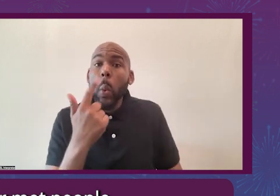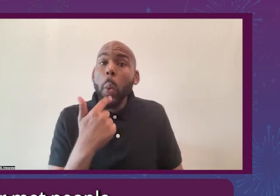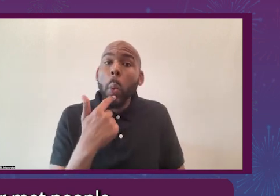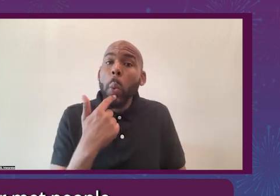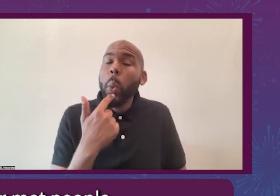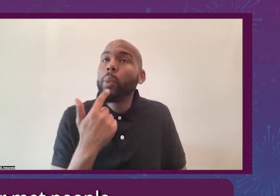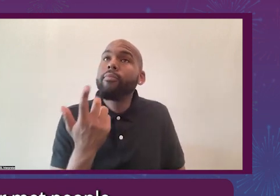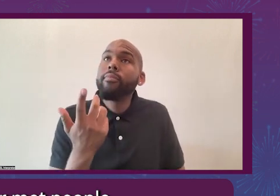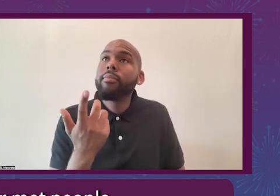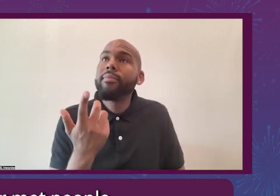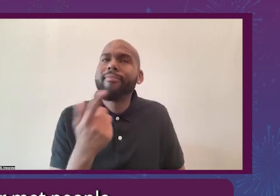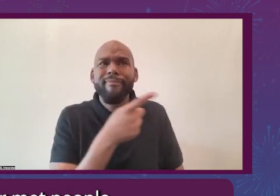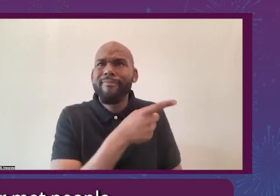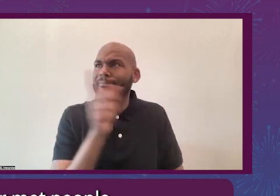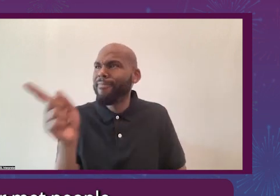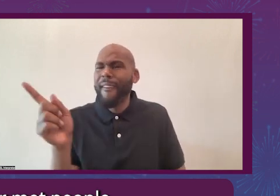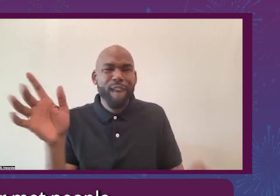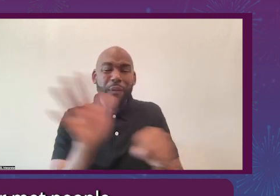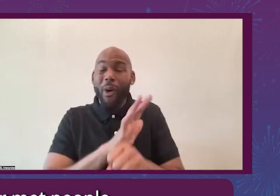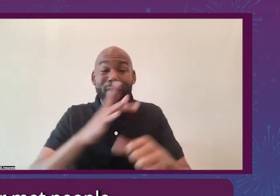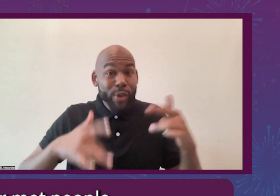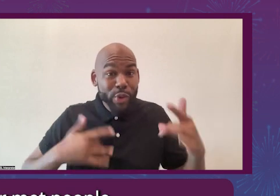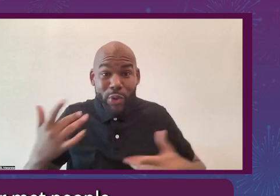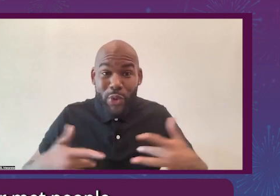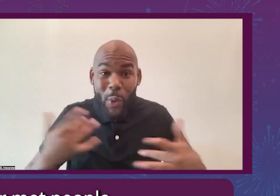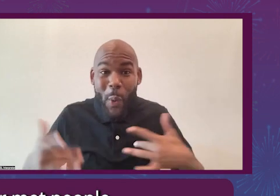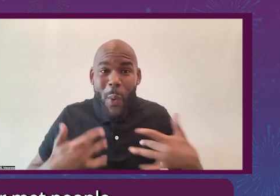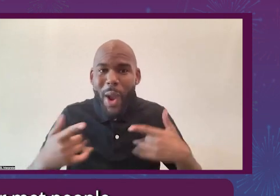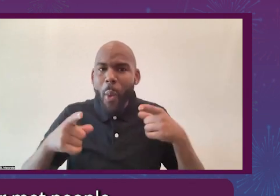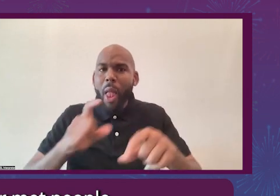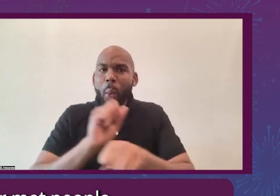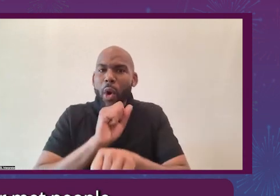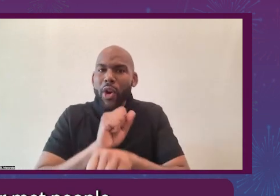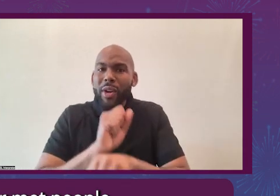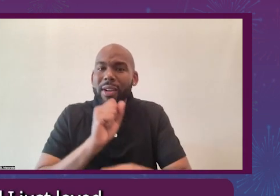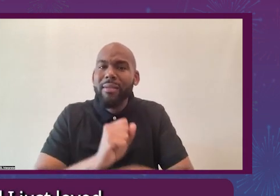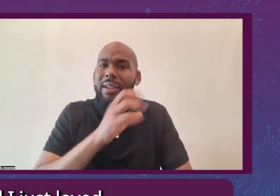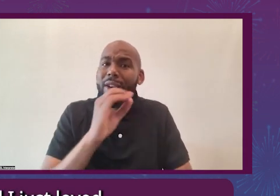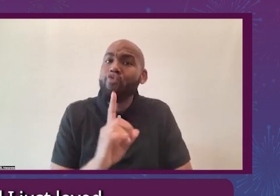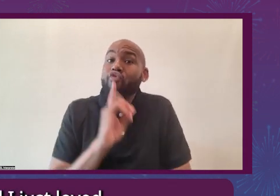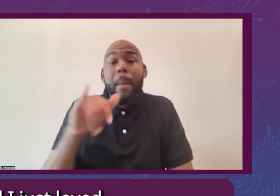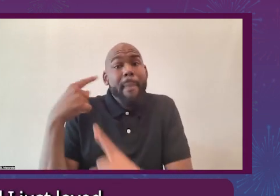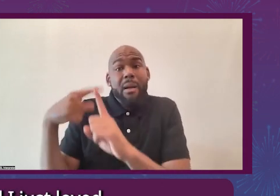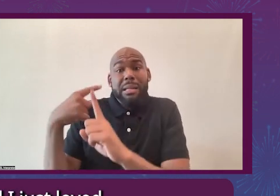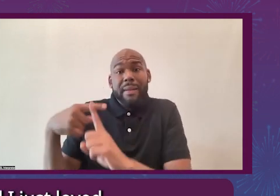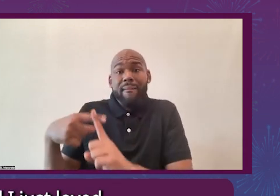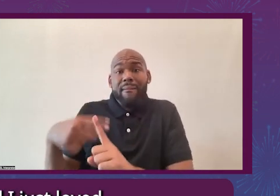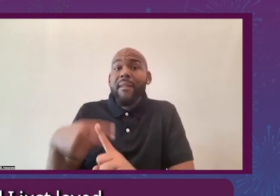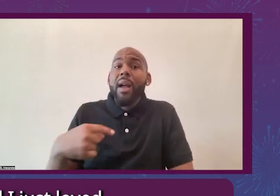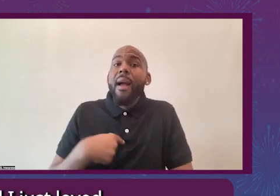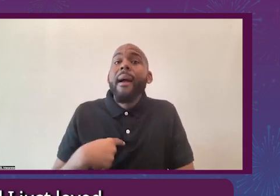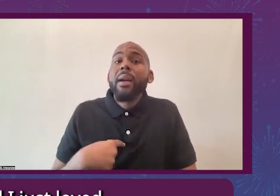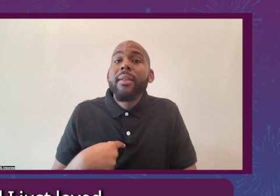people who were so full of joy and hardworking and